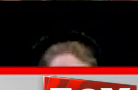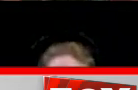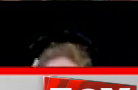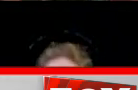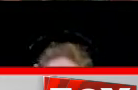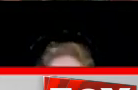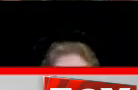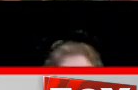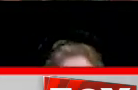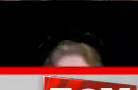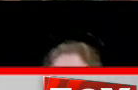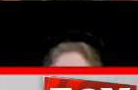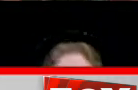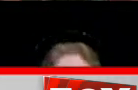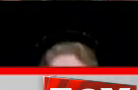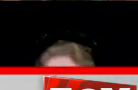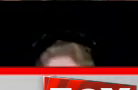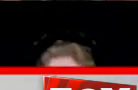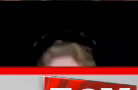is so aggressive